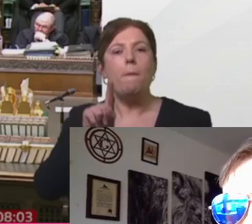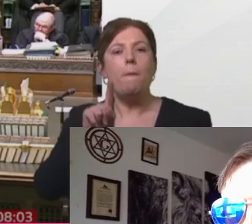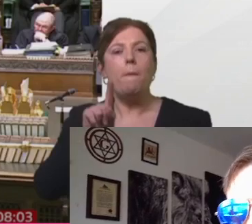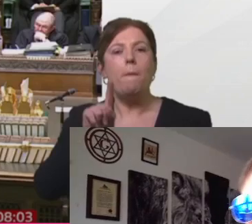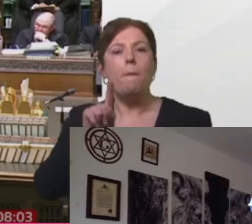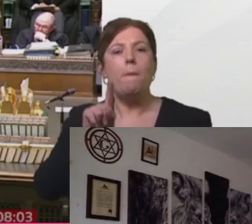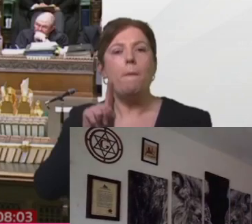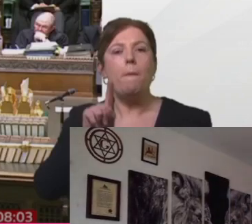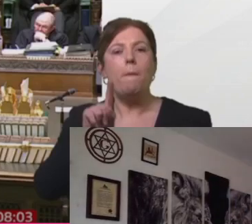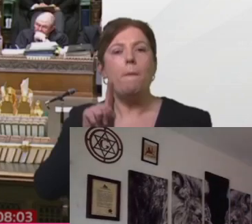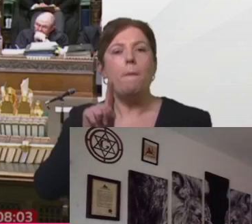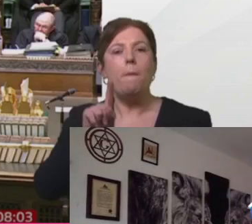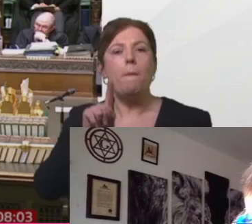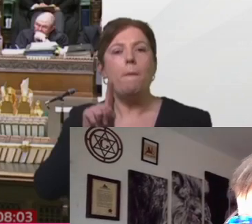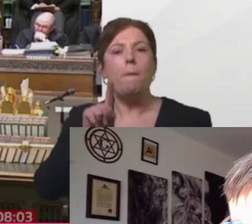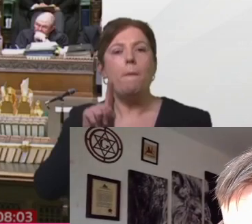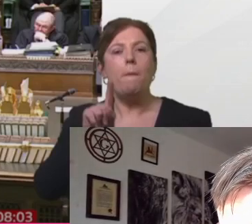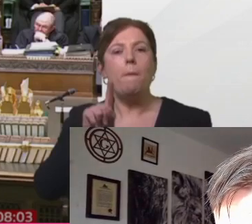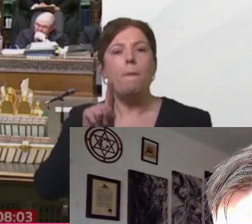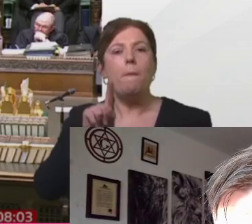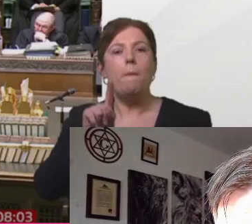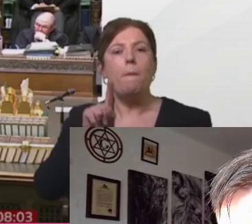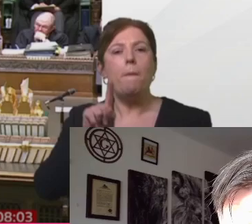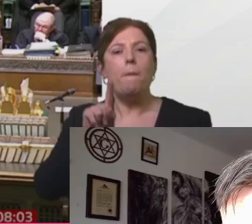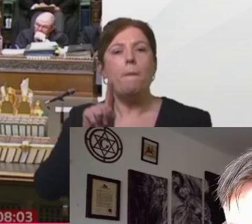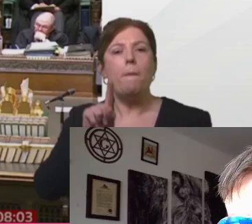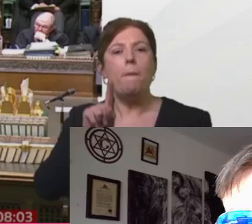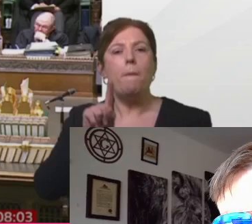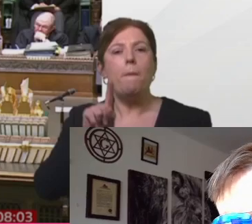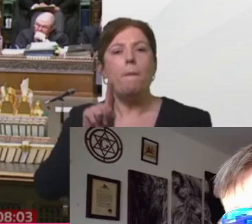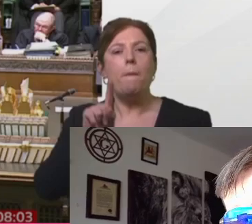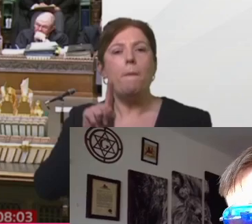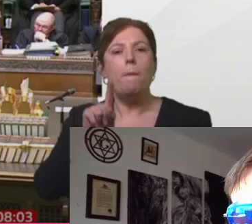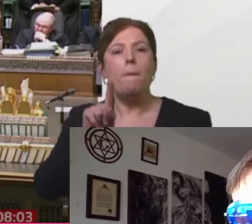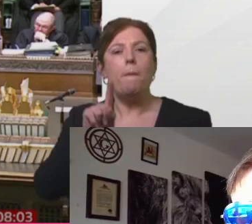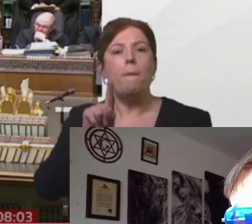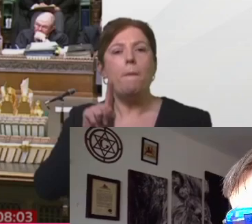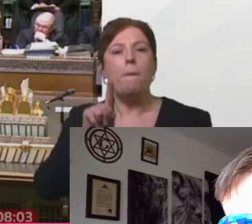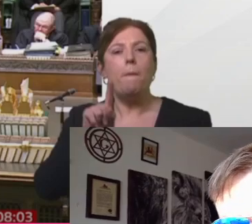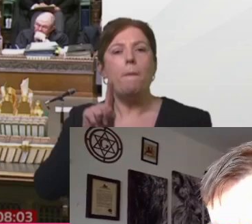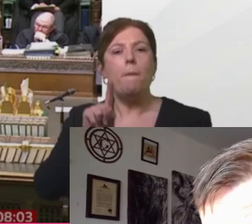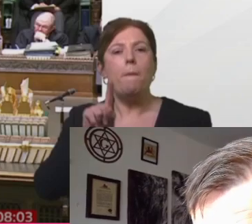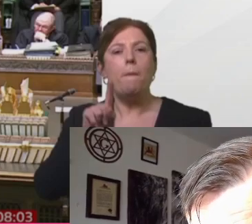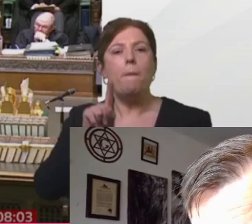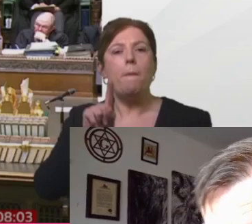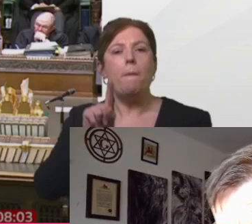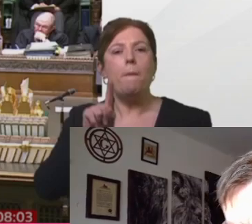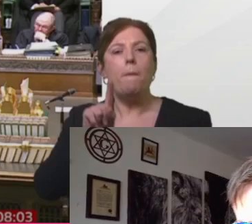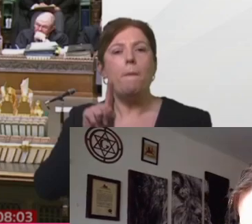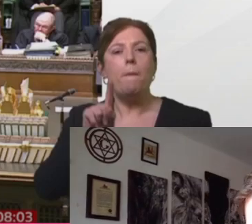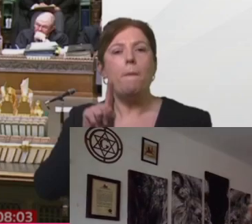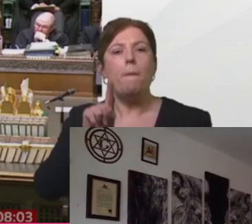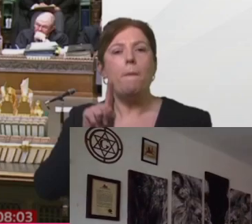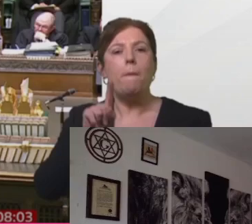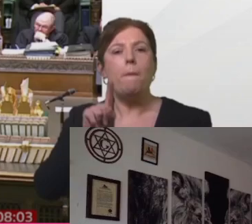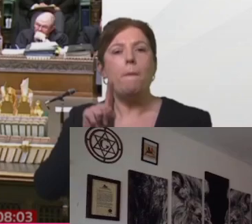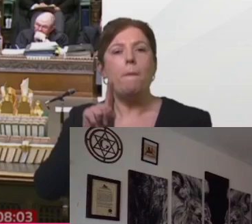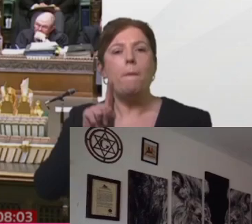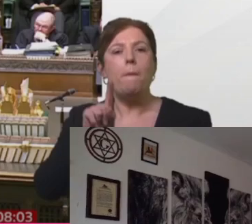here. Because of the actions of fucking morons, we're moving into an authoritative state.